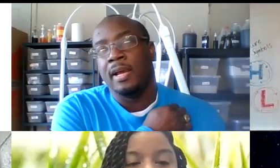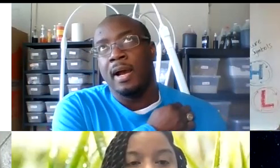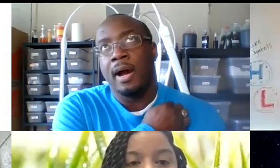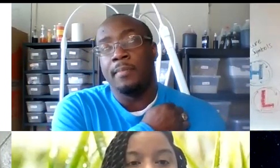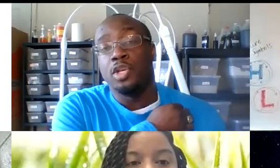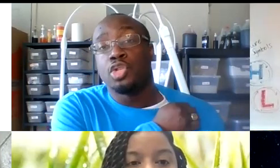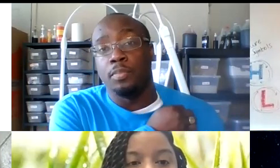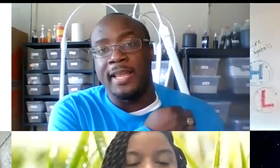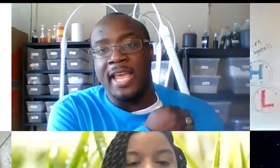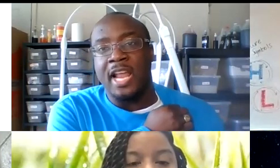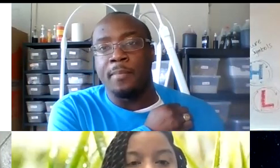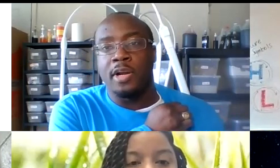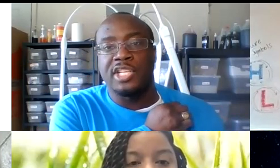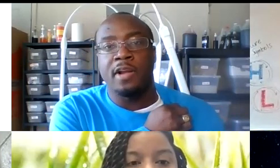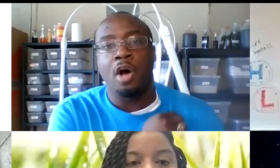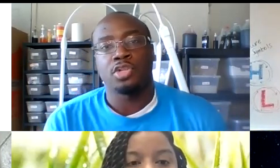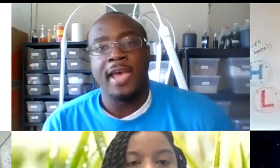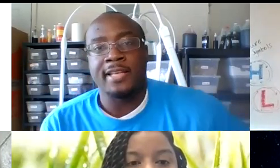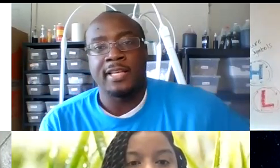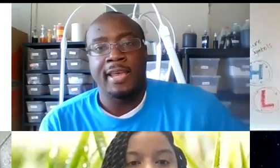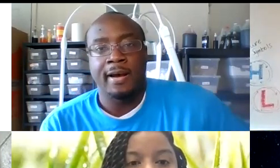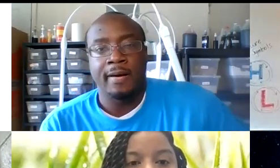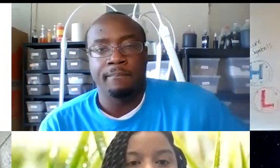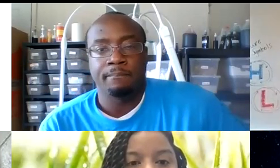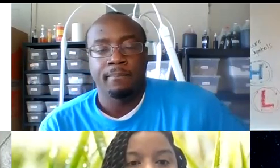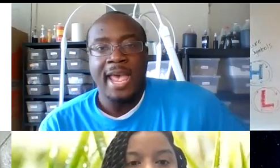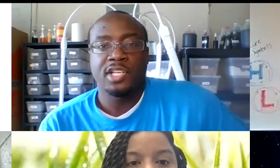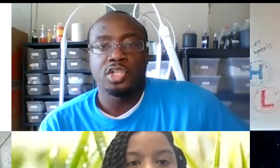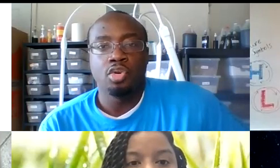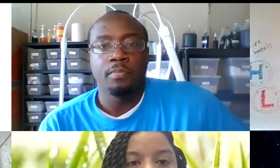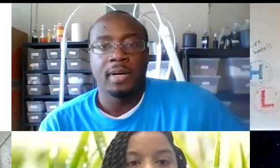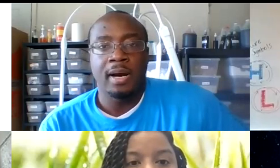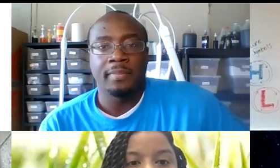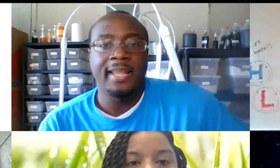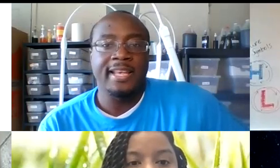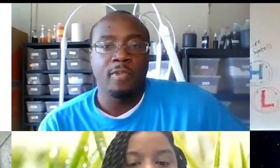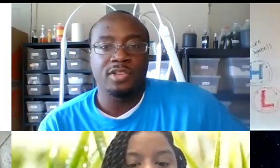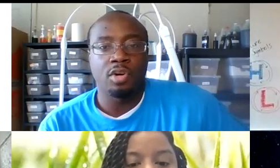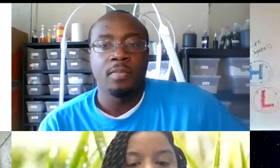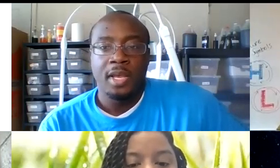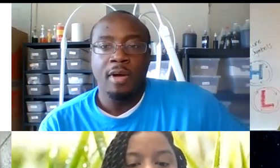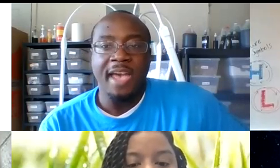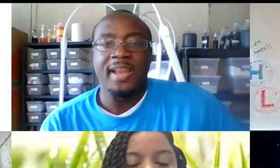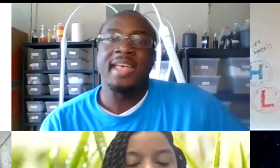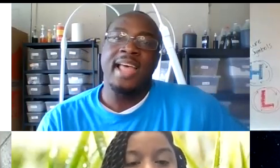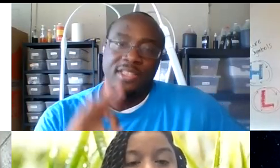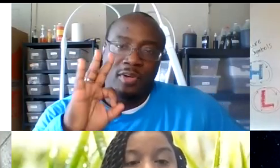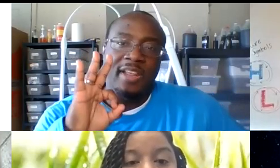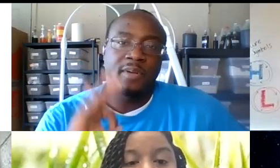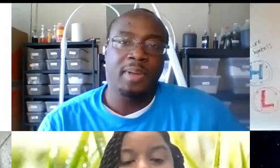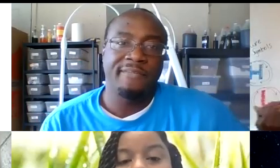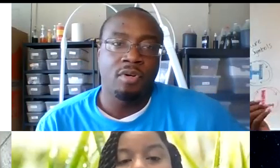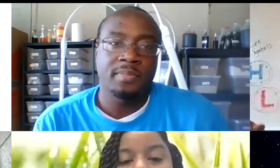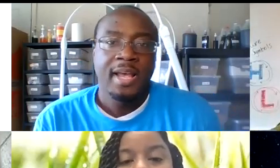a YouTube link, and I'm going to share it also as a Zoom link as well. So you have it in